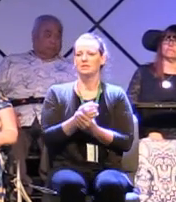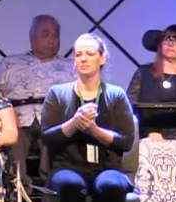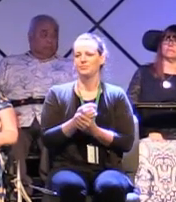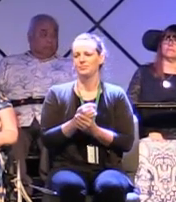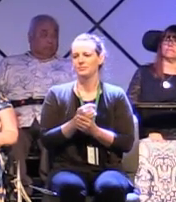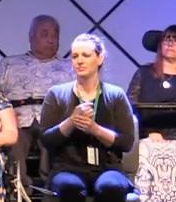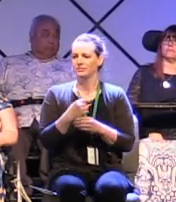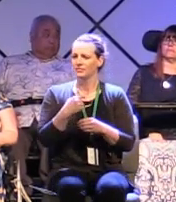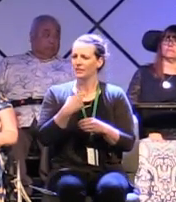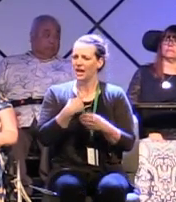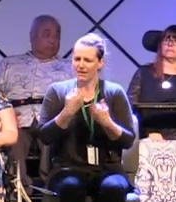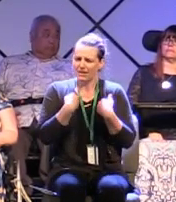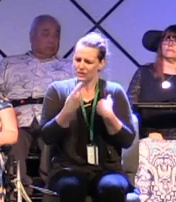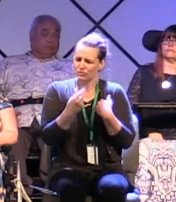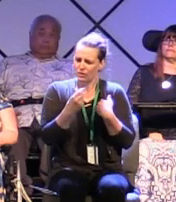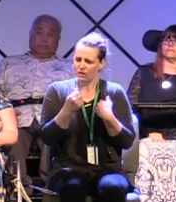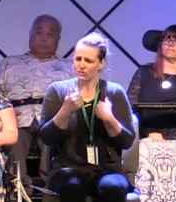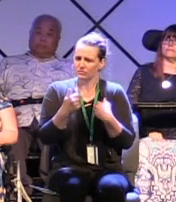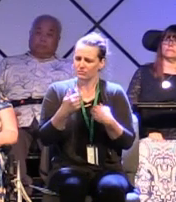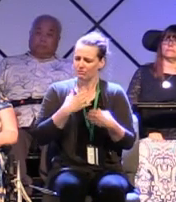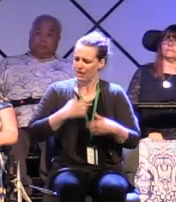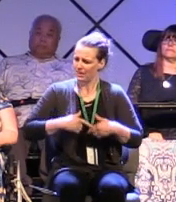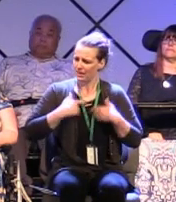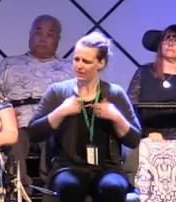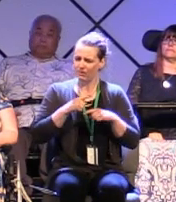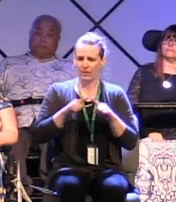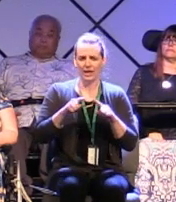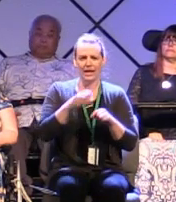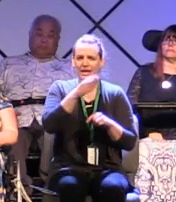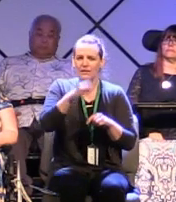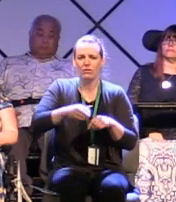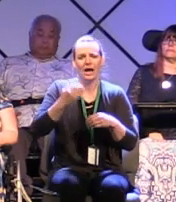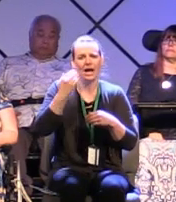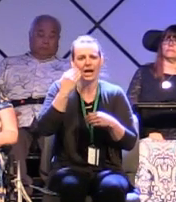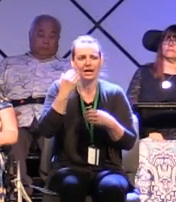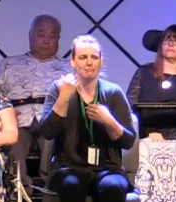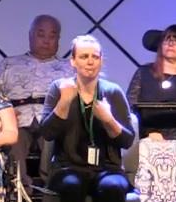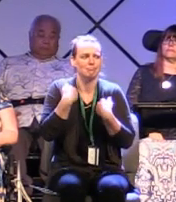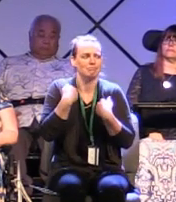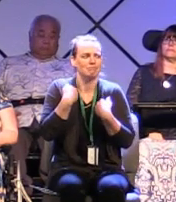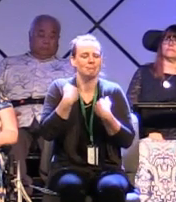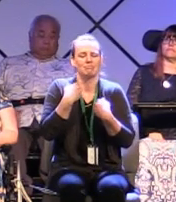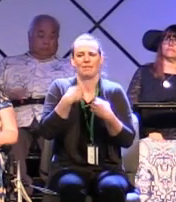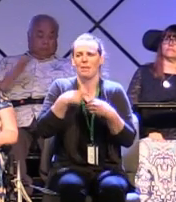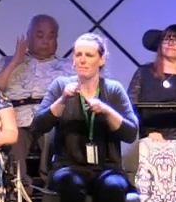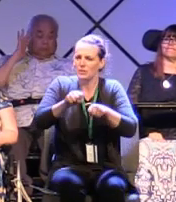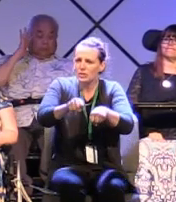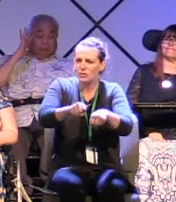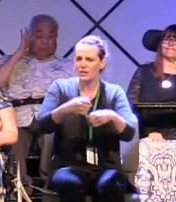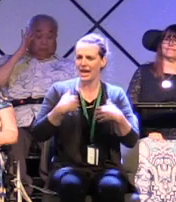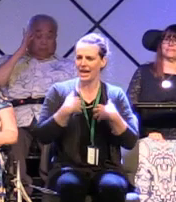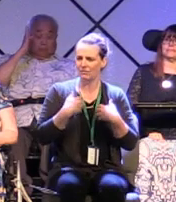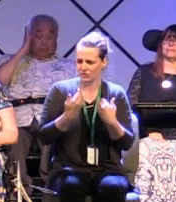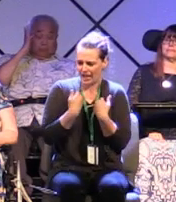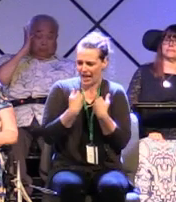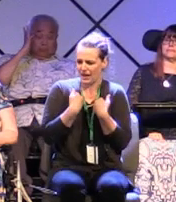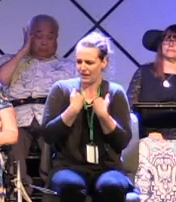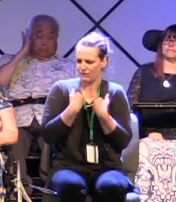I've had pet dogs my entire life, and I really had no idea the potential that these animals